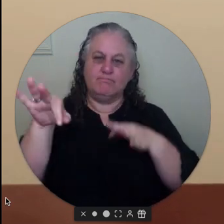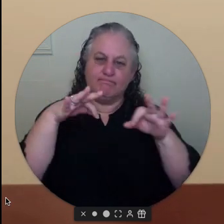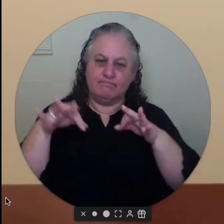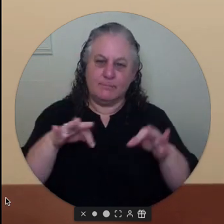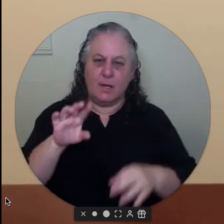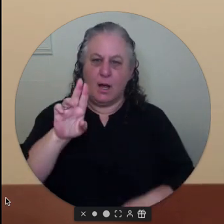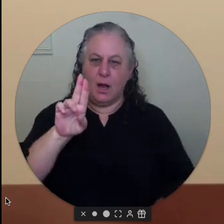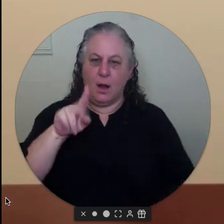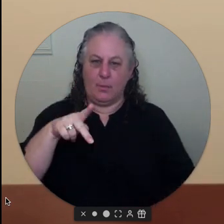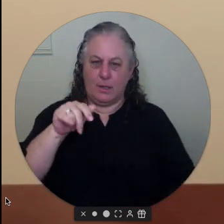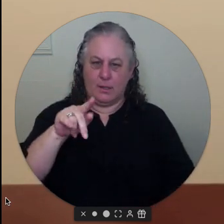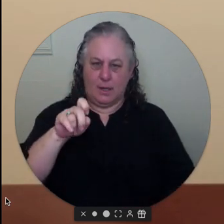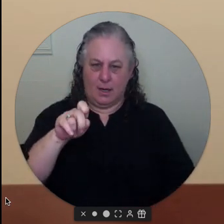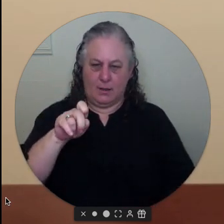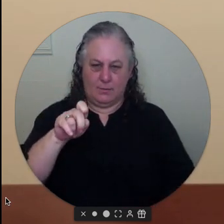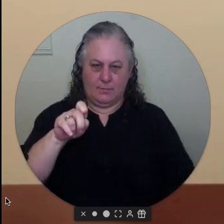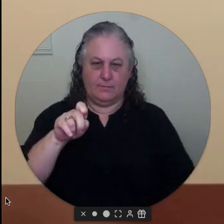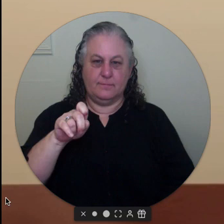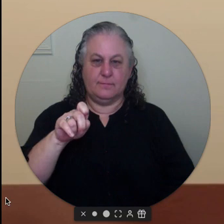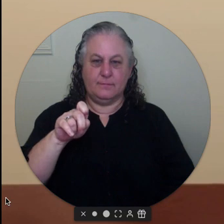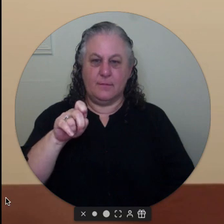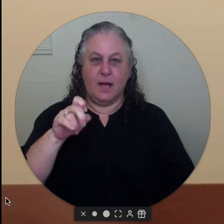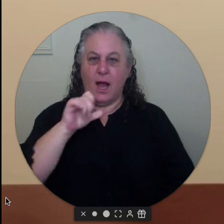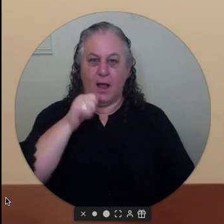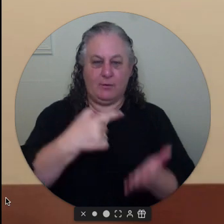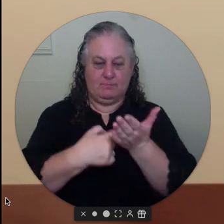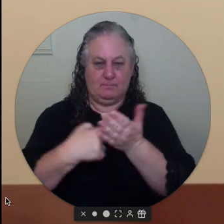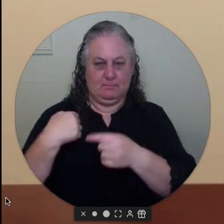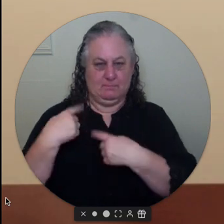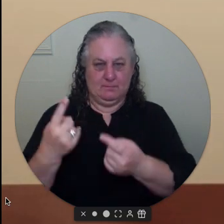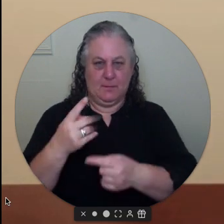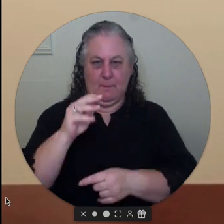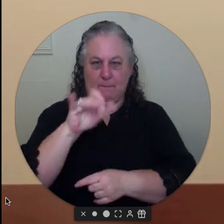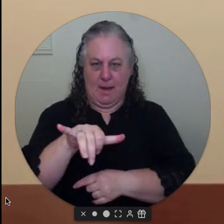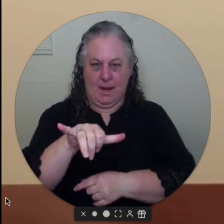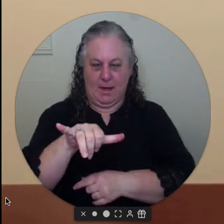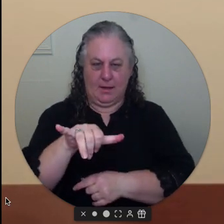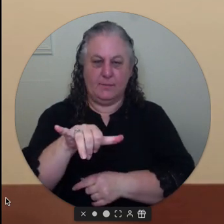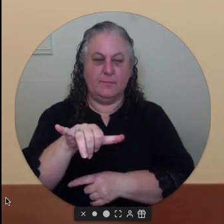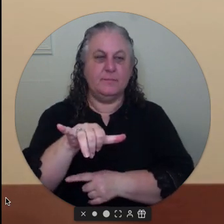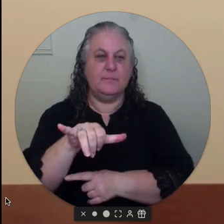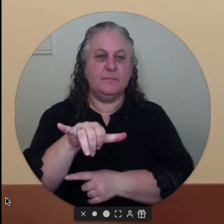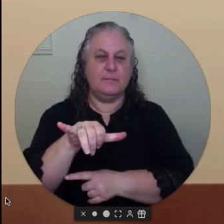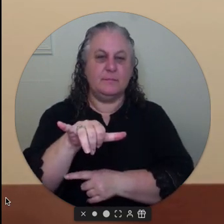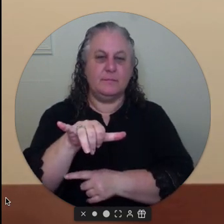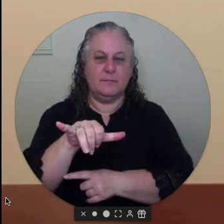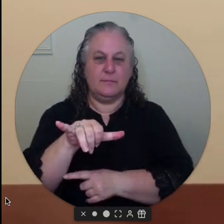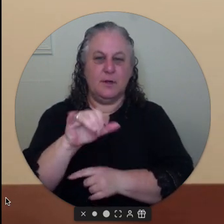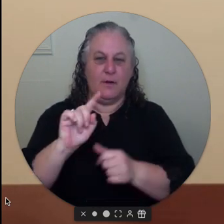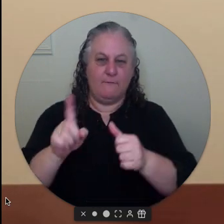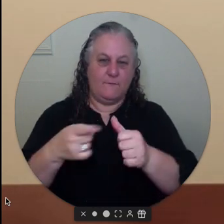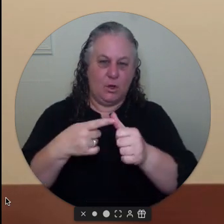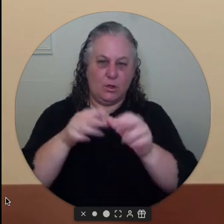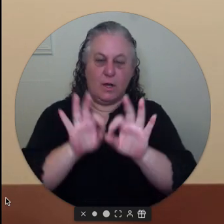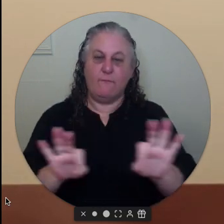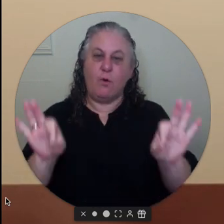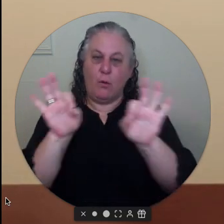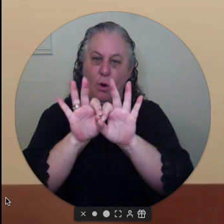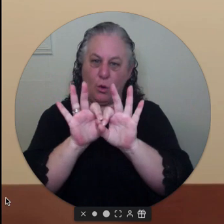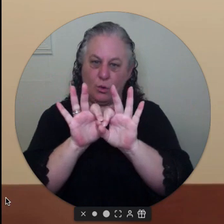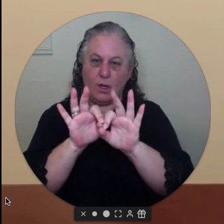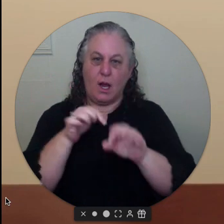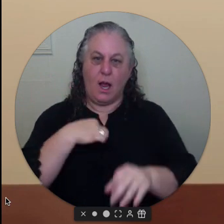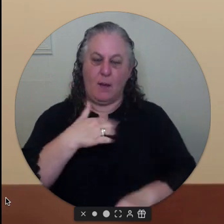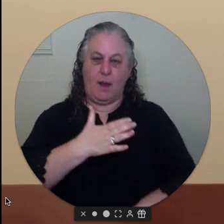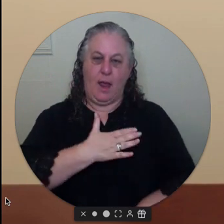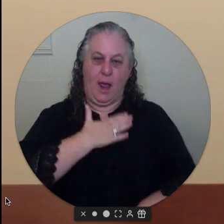because I haven't had an opportunity to interact with you since the end of May when we did our video toward the end of the school year. First and foremost, I am